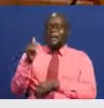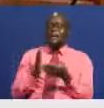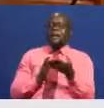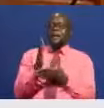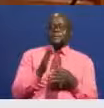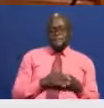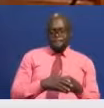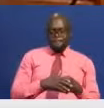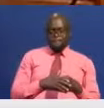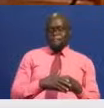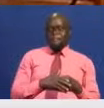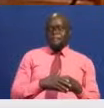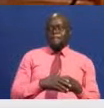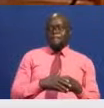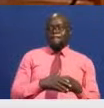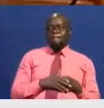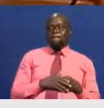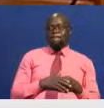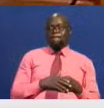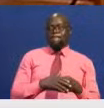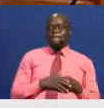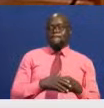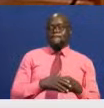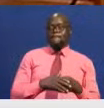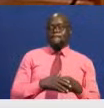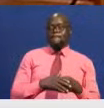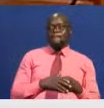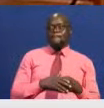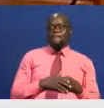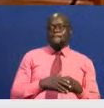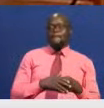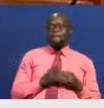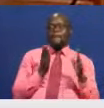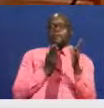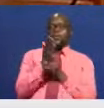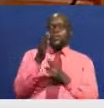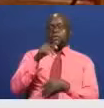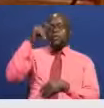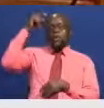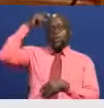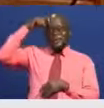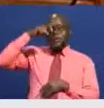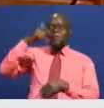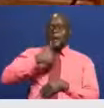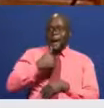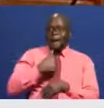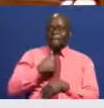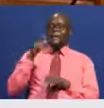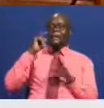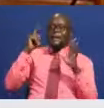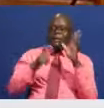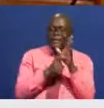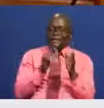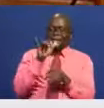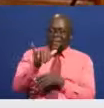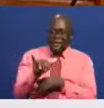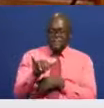others as it is. Madam Speaker, true wisdom lies in recognizing